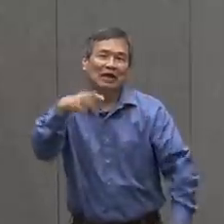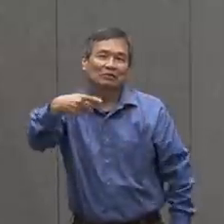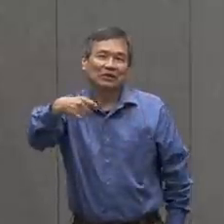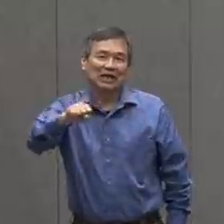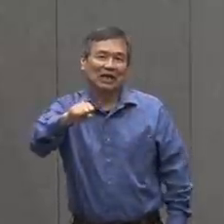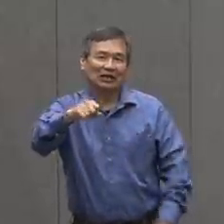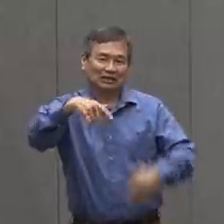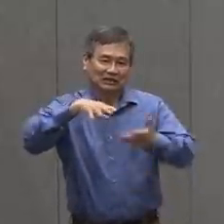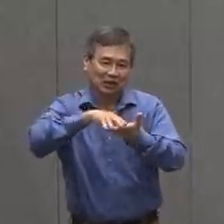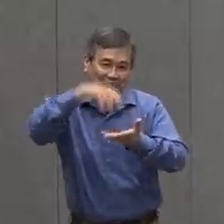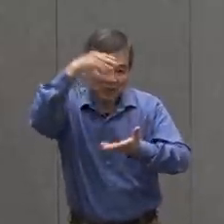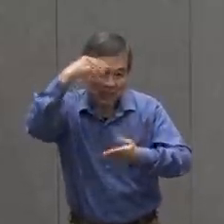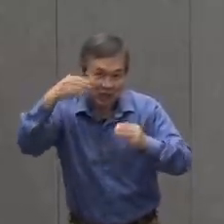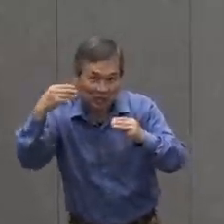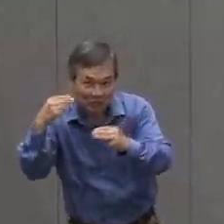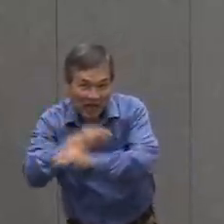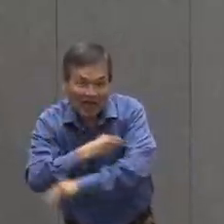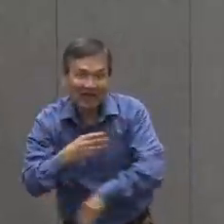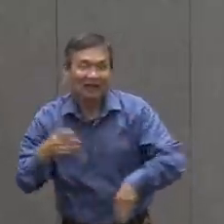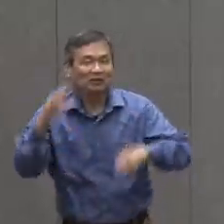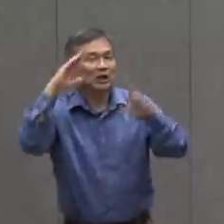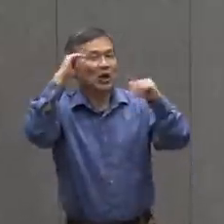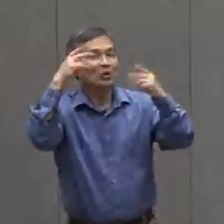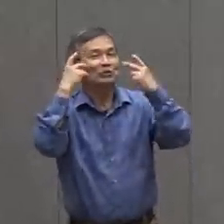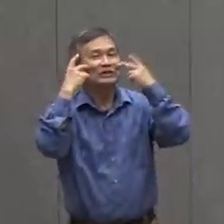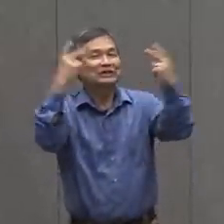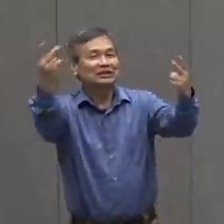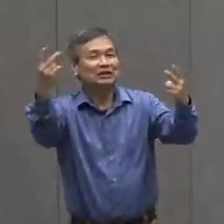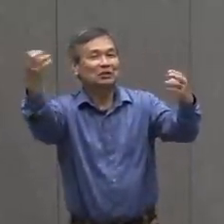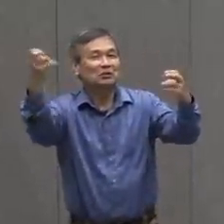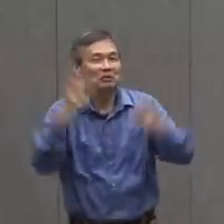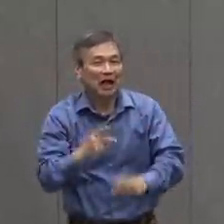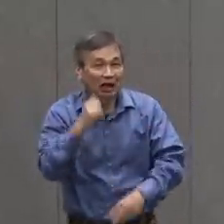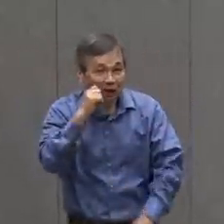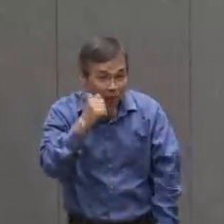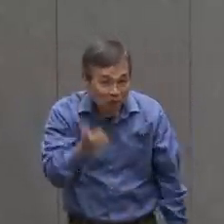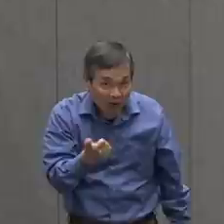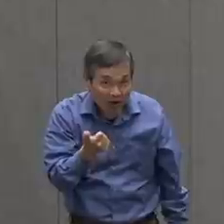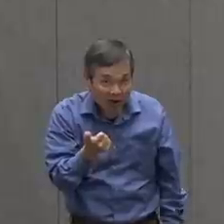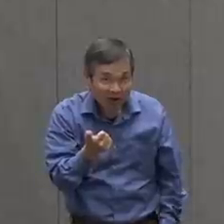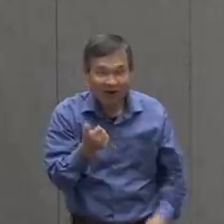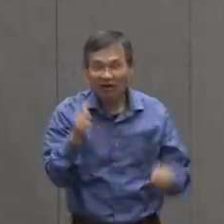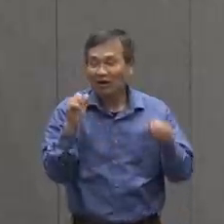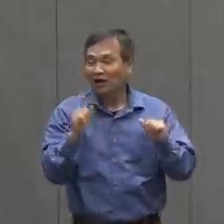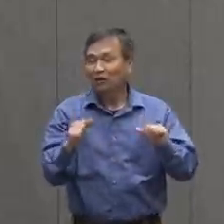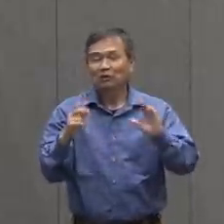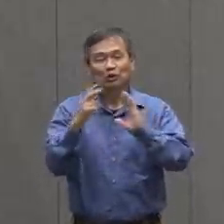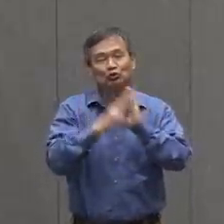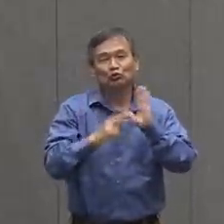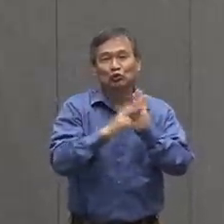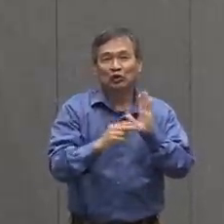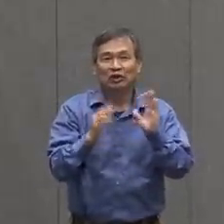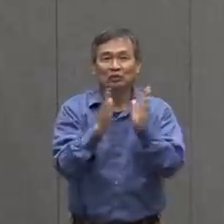we learned some math games, and we hope to see you back tomorrow as we can read